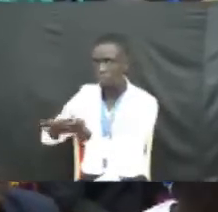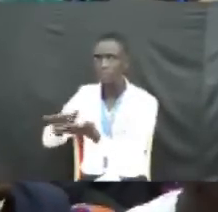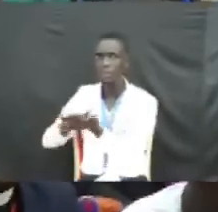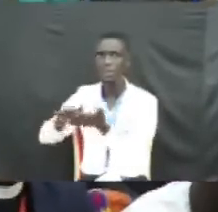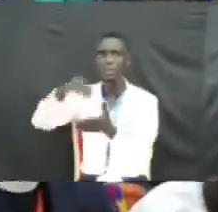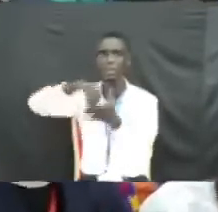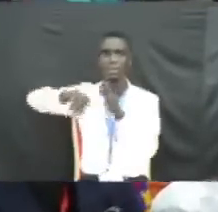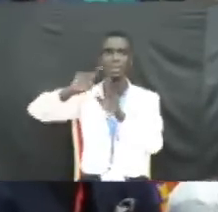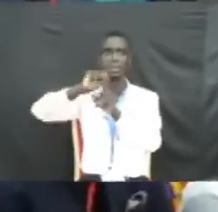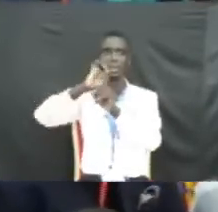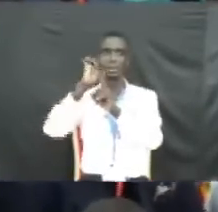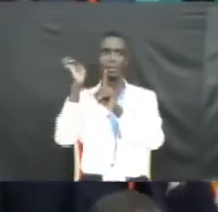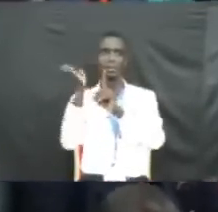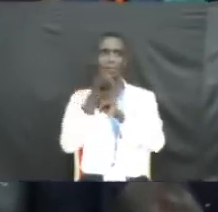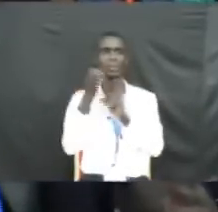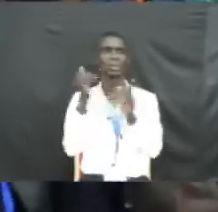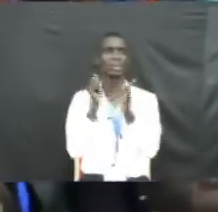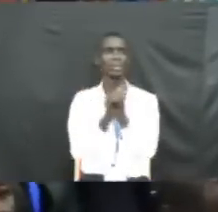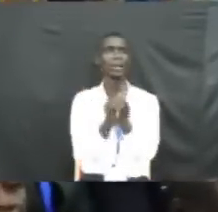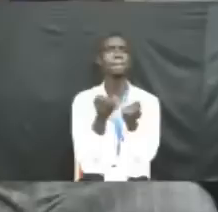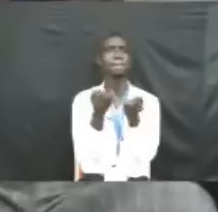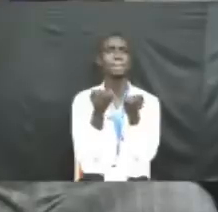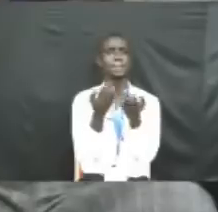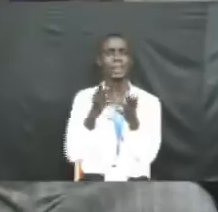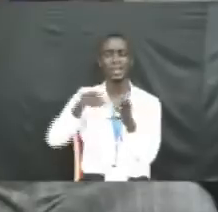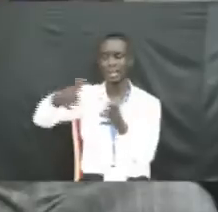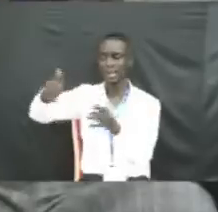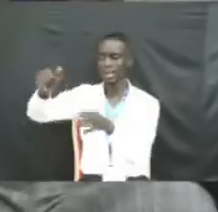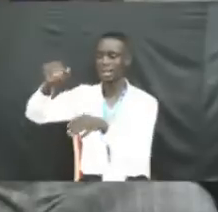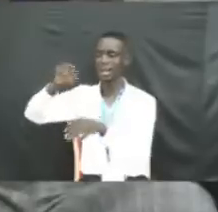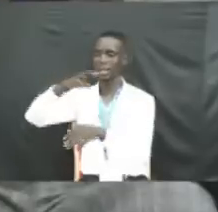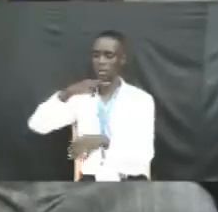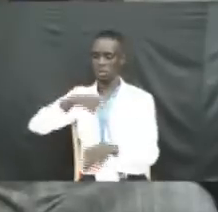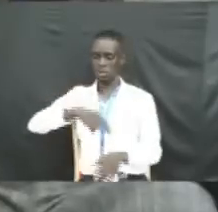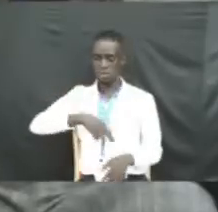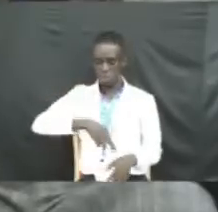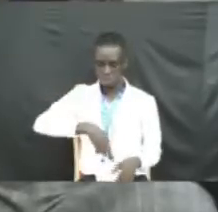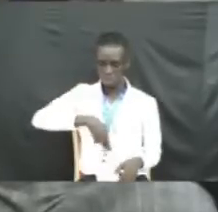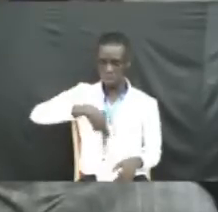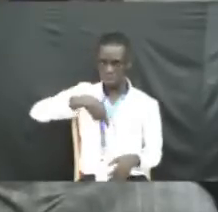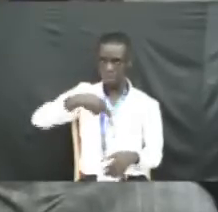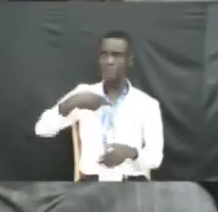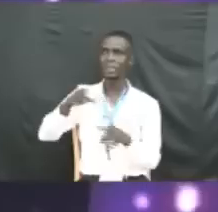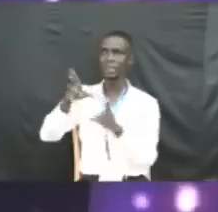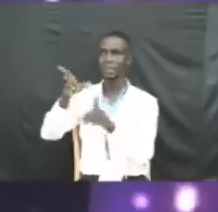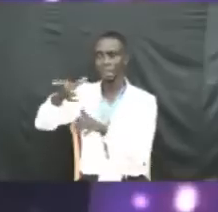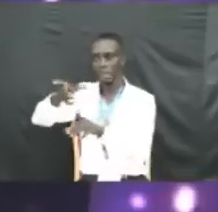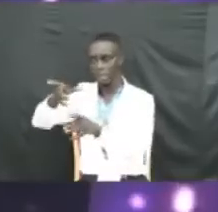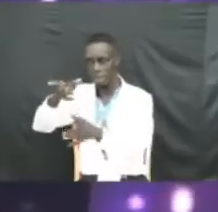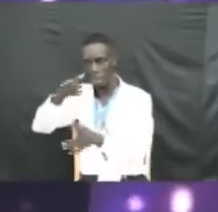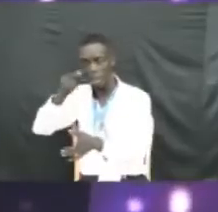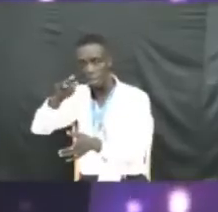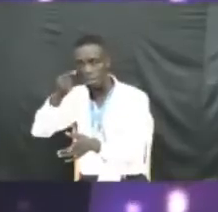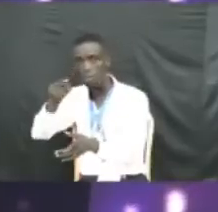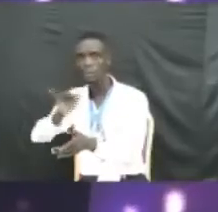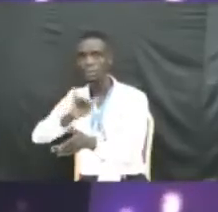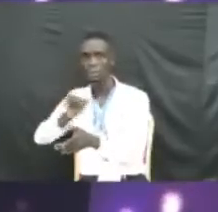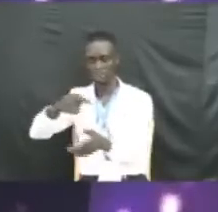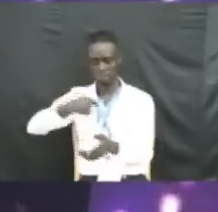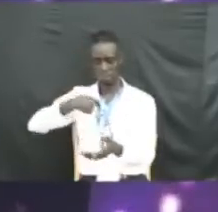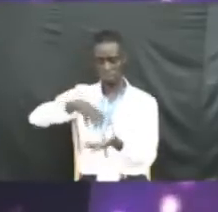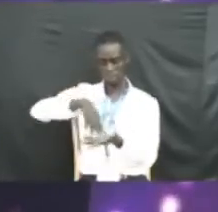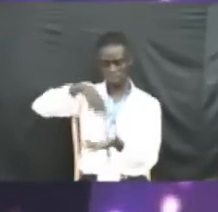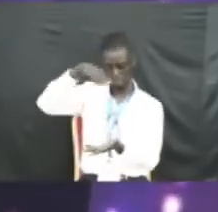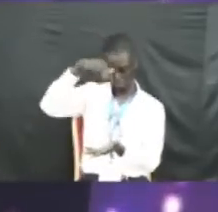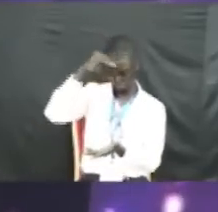which has caught up in many other religions and non-religious state actors. I've also learned with